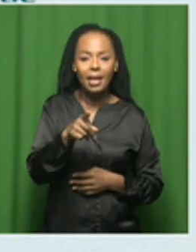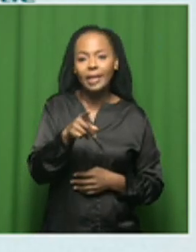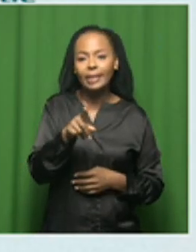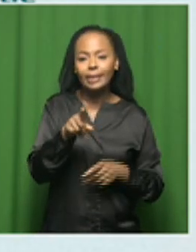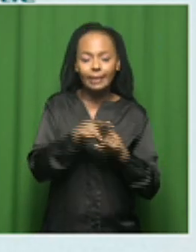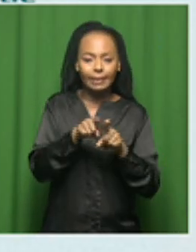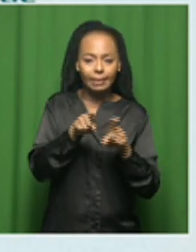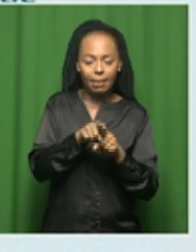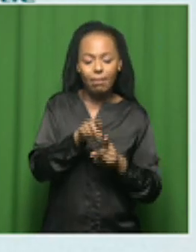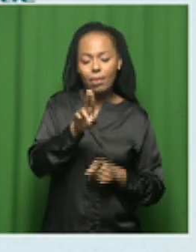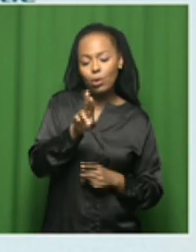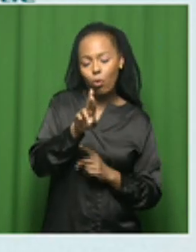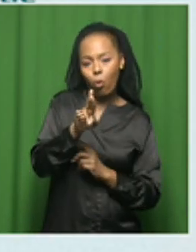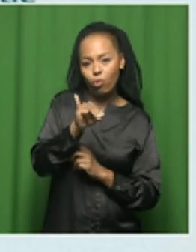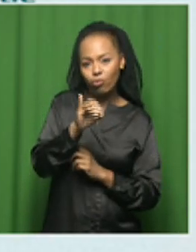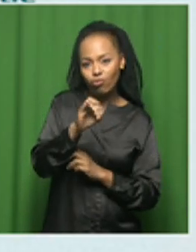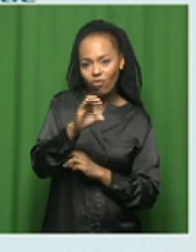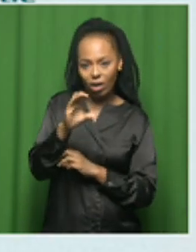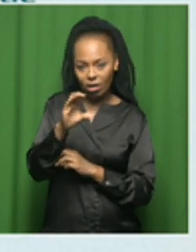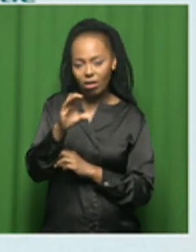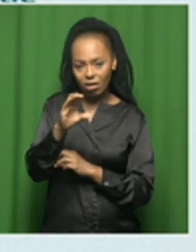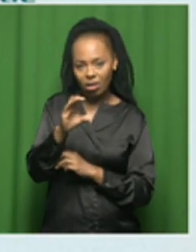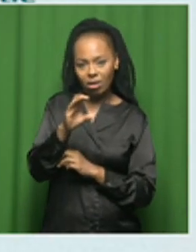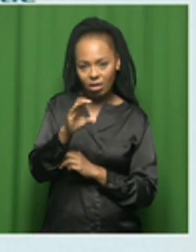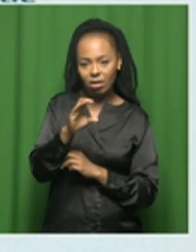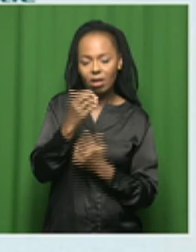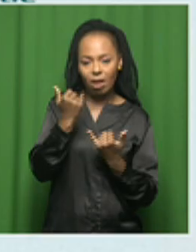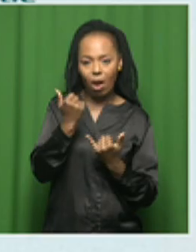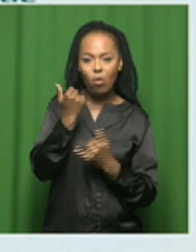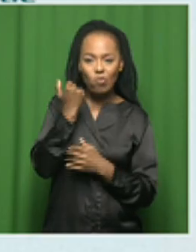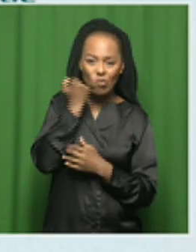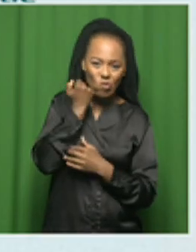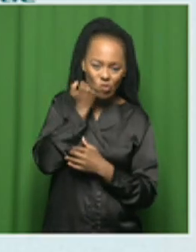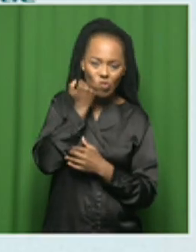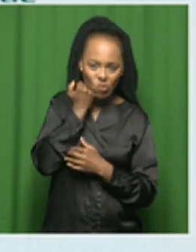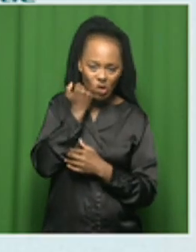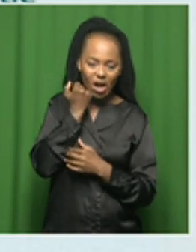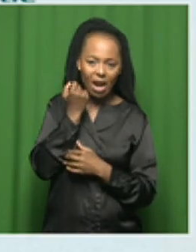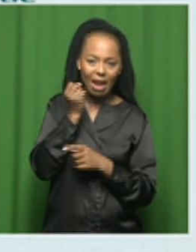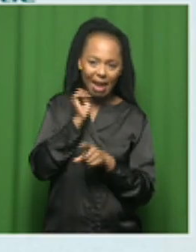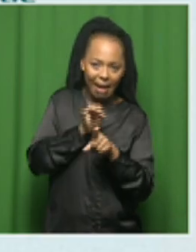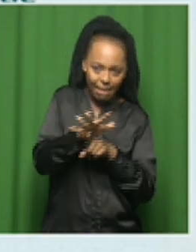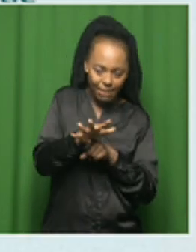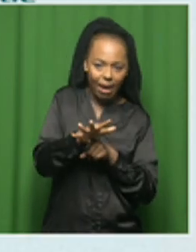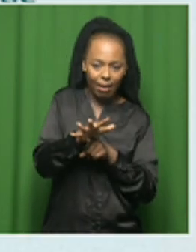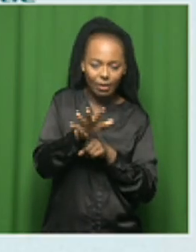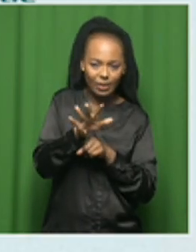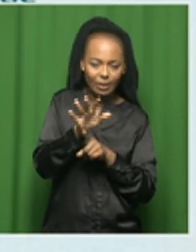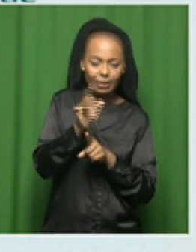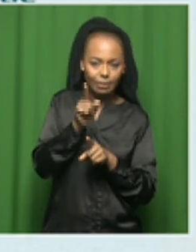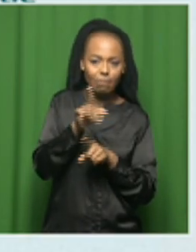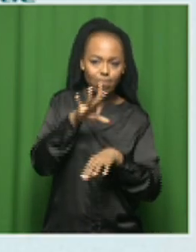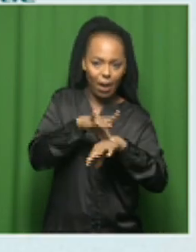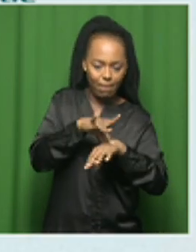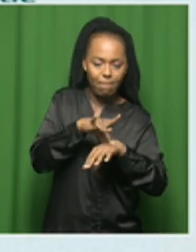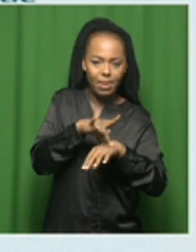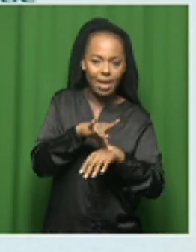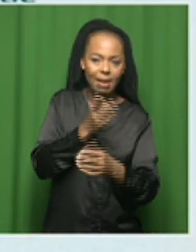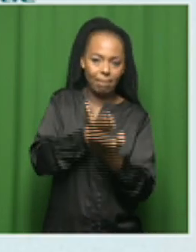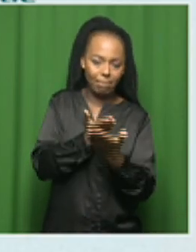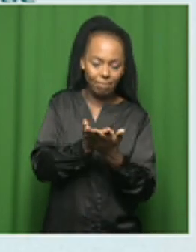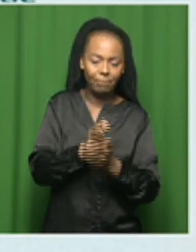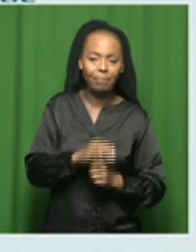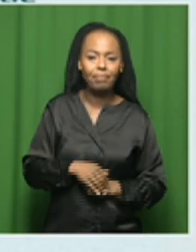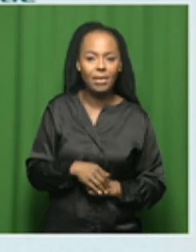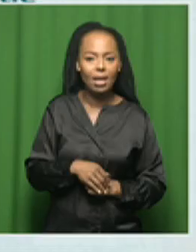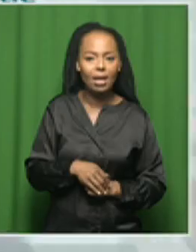the uric acid crystals then deposit as well into your joints. So alcohol is definitely associated with the flare-up, but